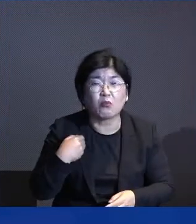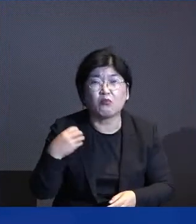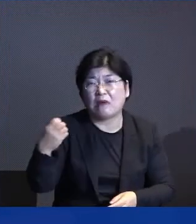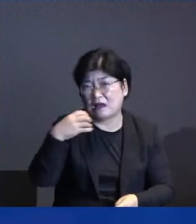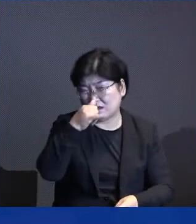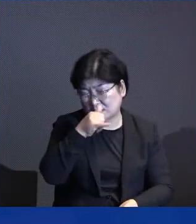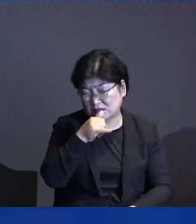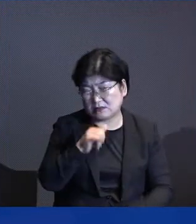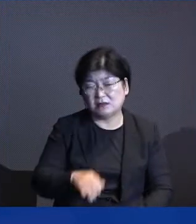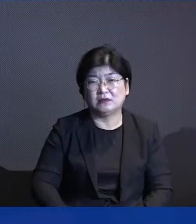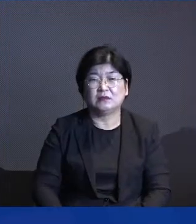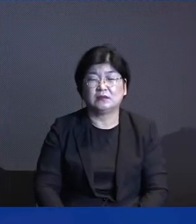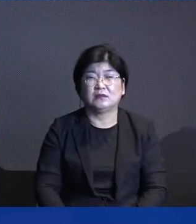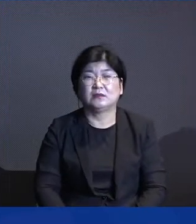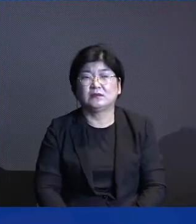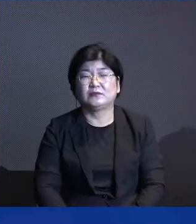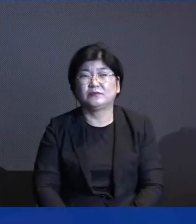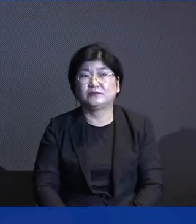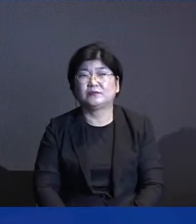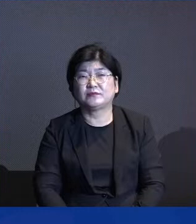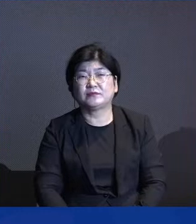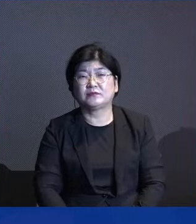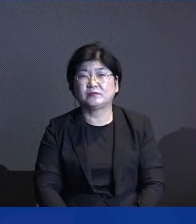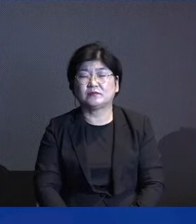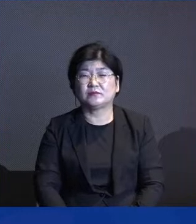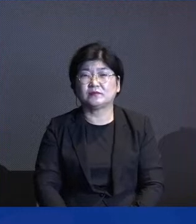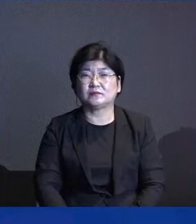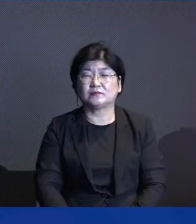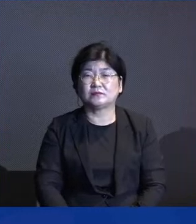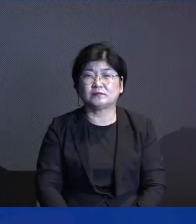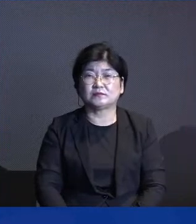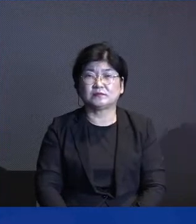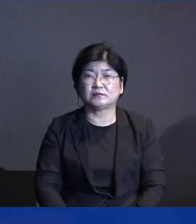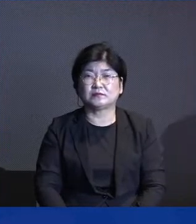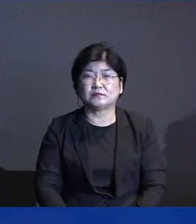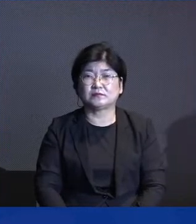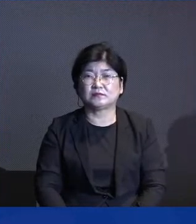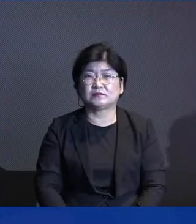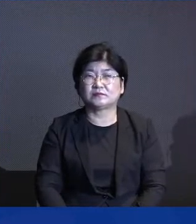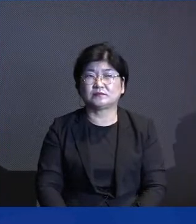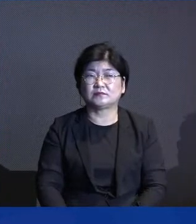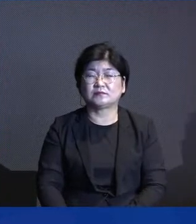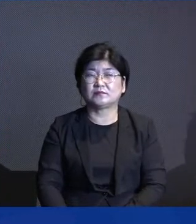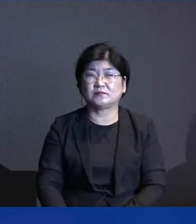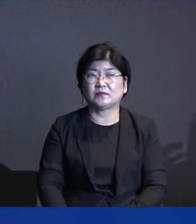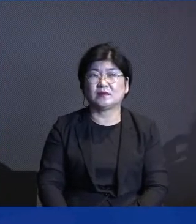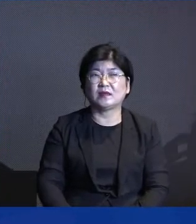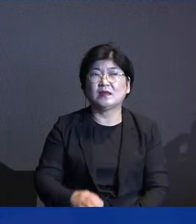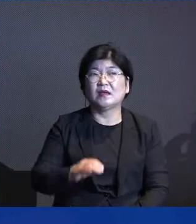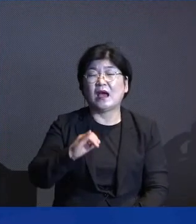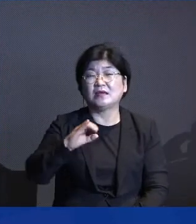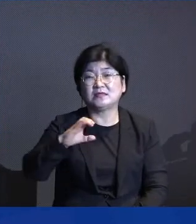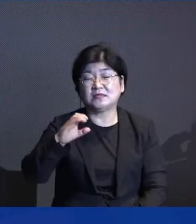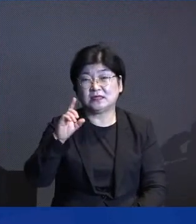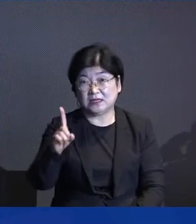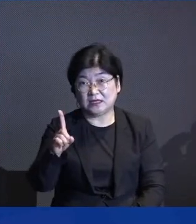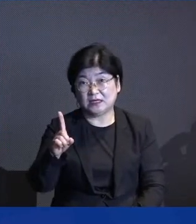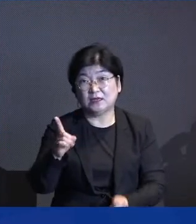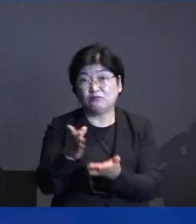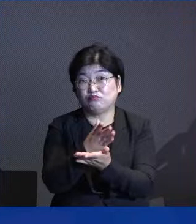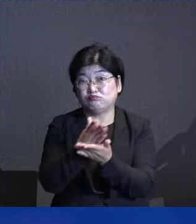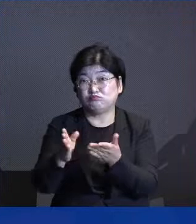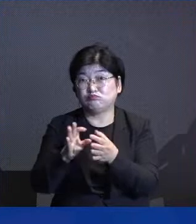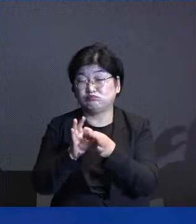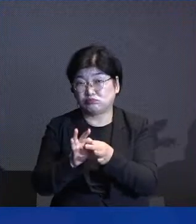out. Now, this is categorically not any ICD DSM diagnosis, but this is far more than that.